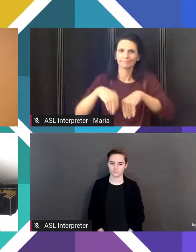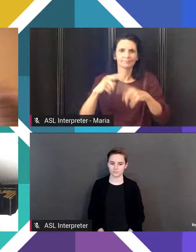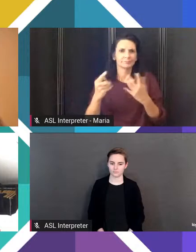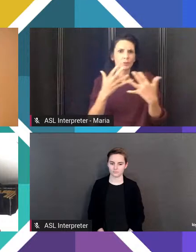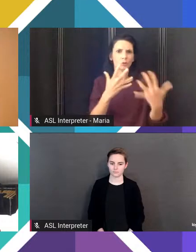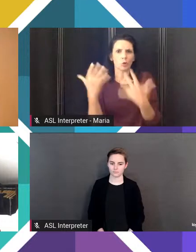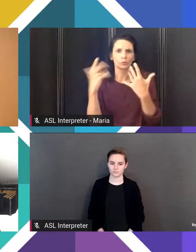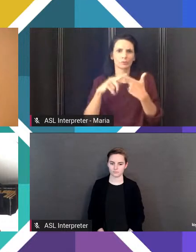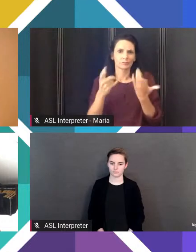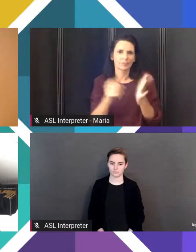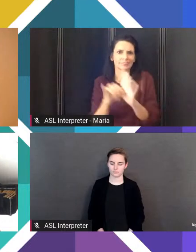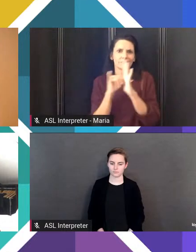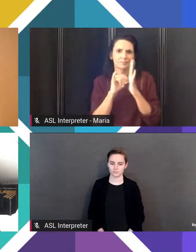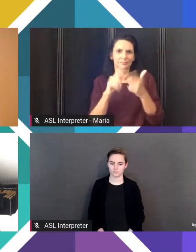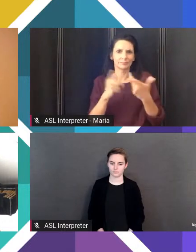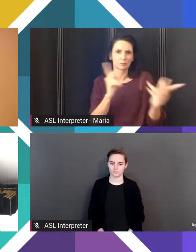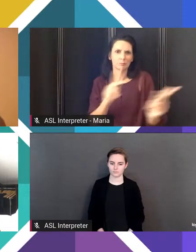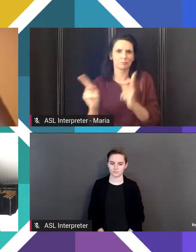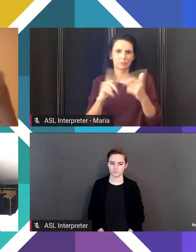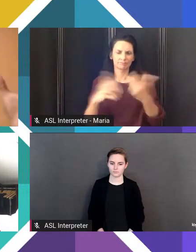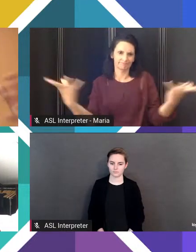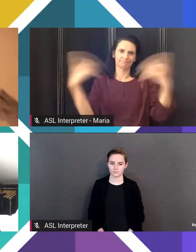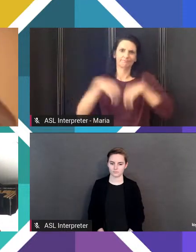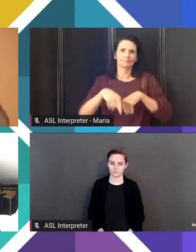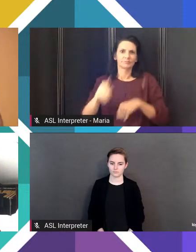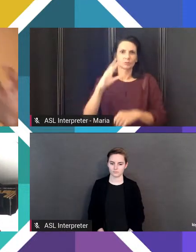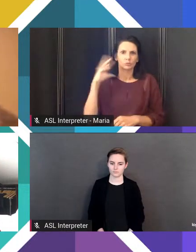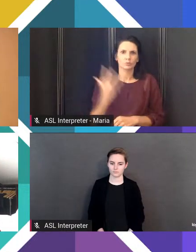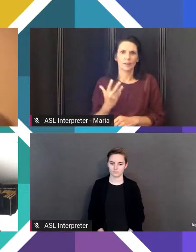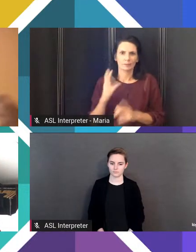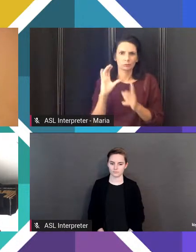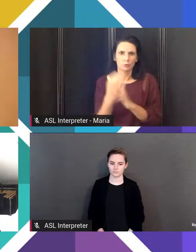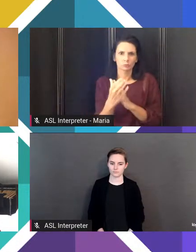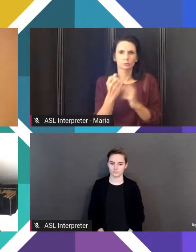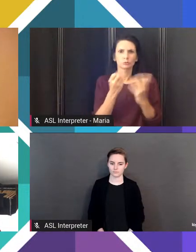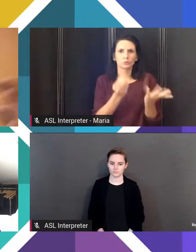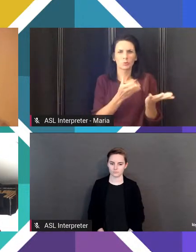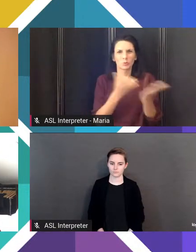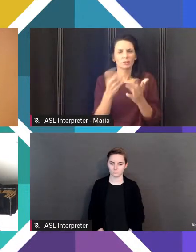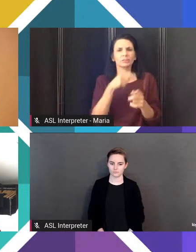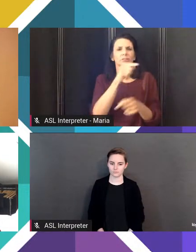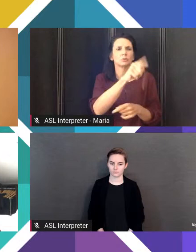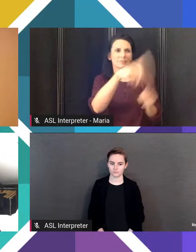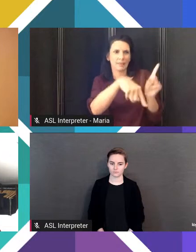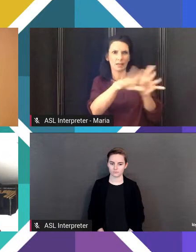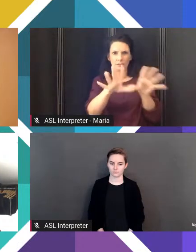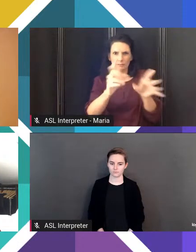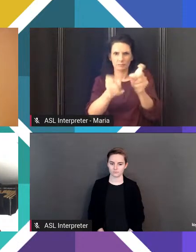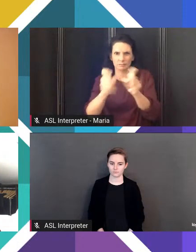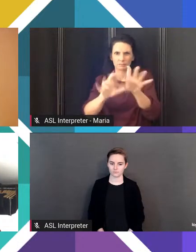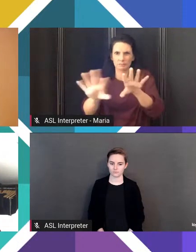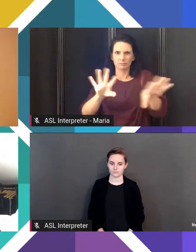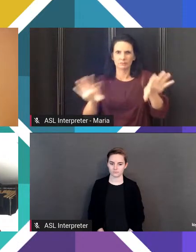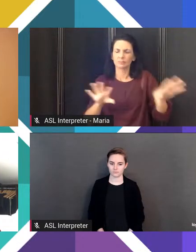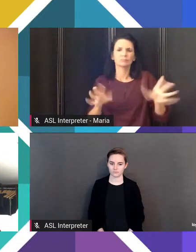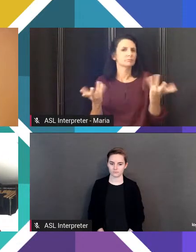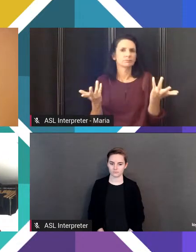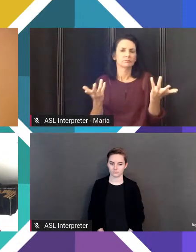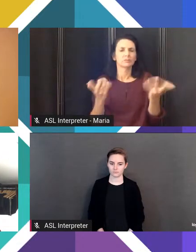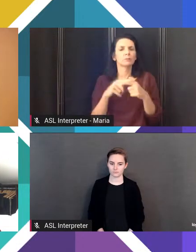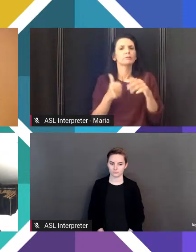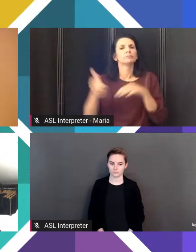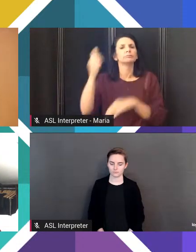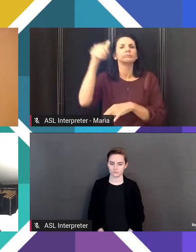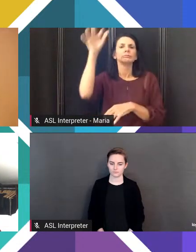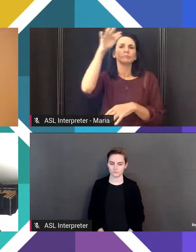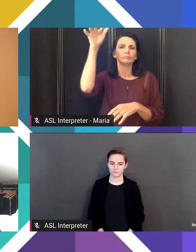skin. And, you know, the idea that certain people can't do drag is coming directly from the top of the consumer